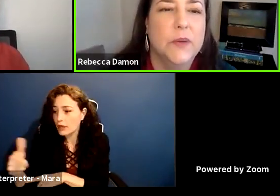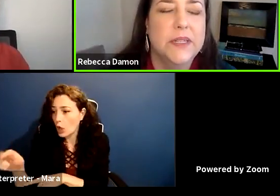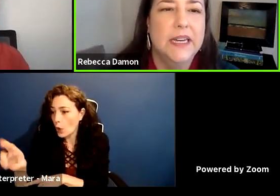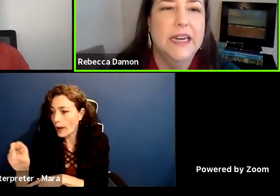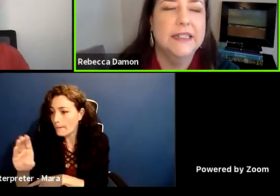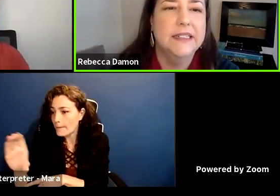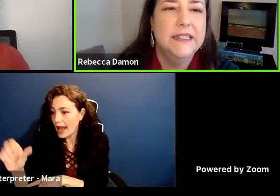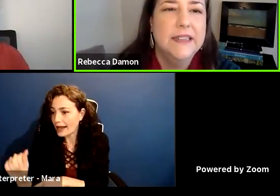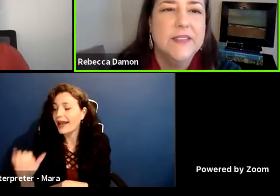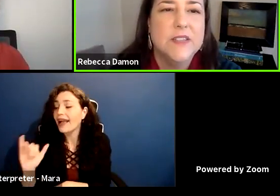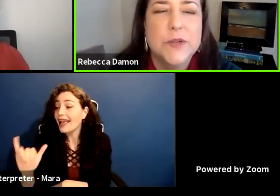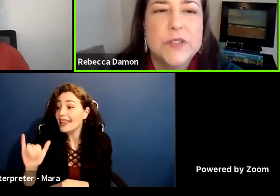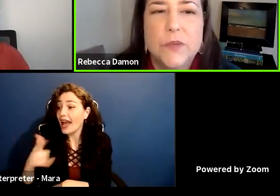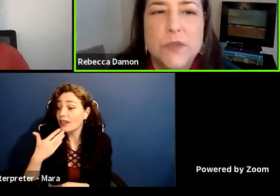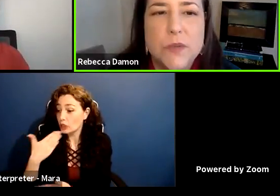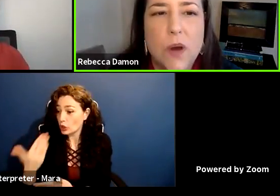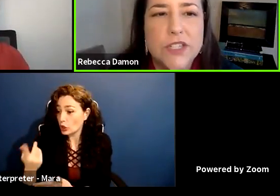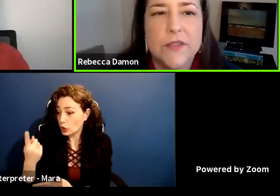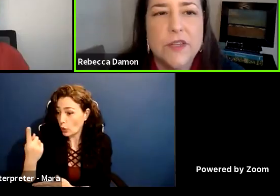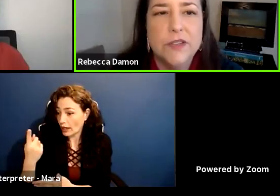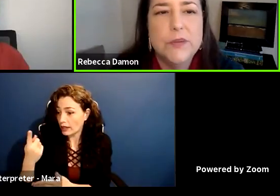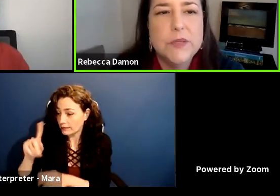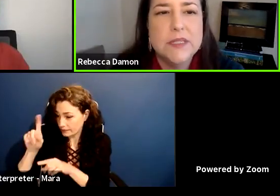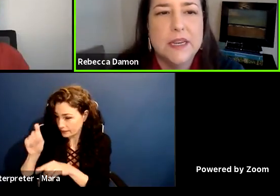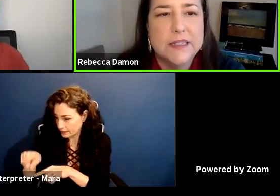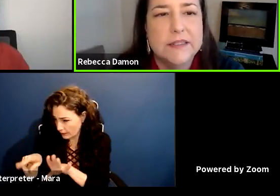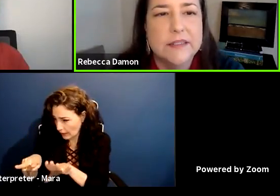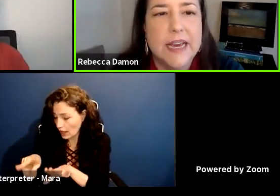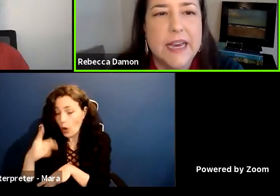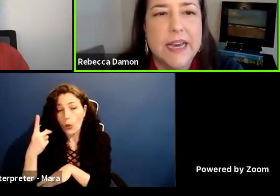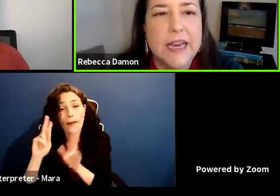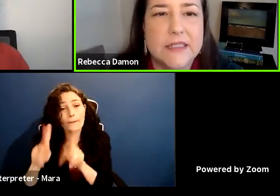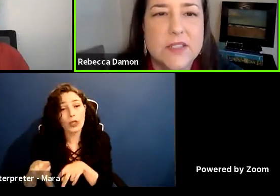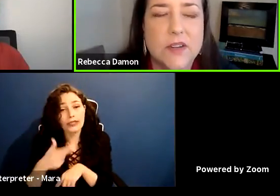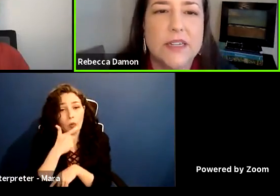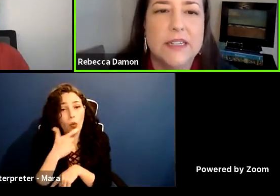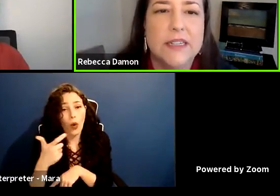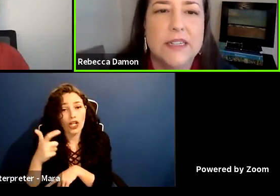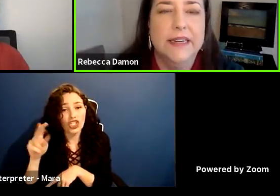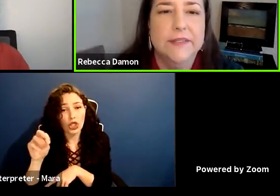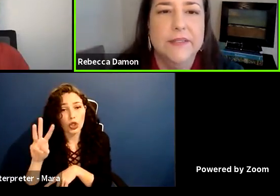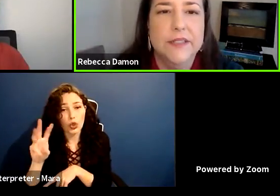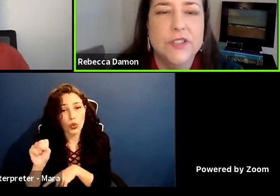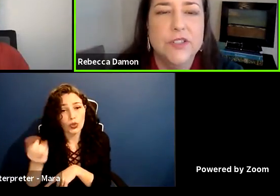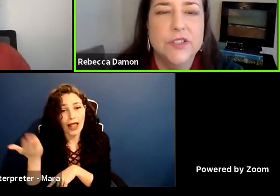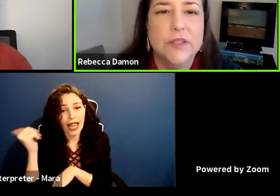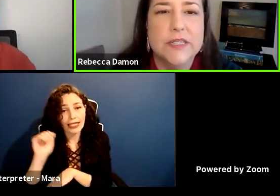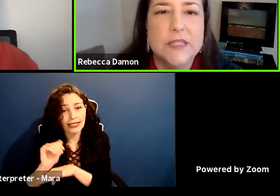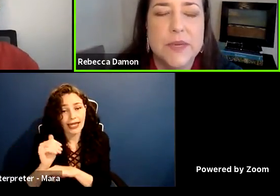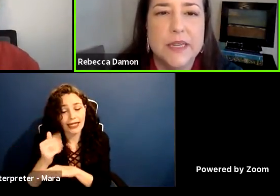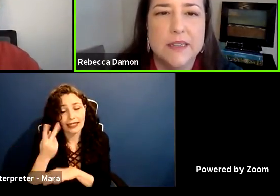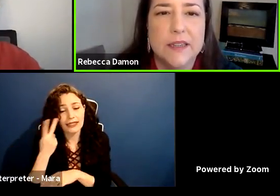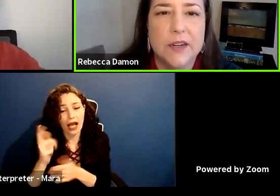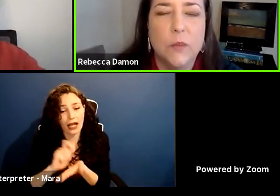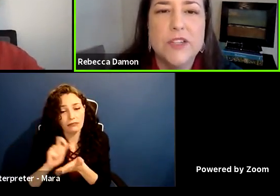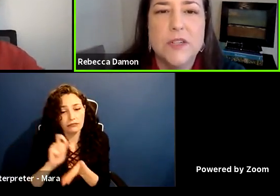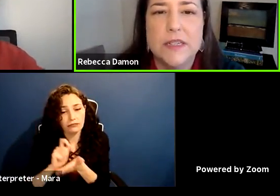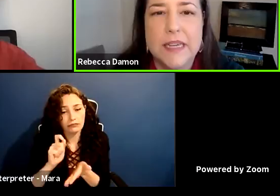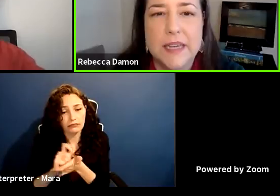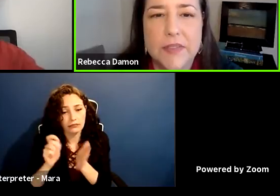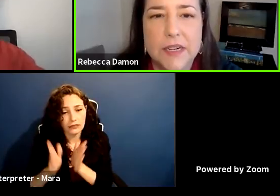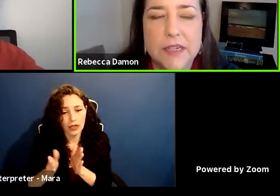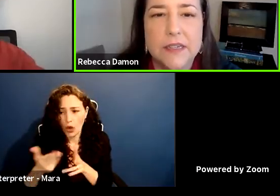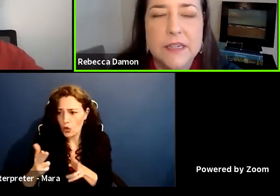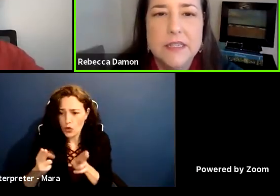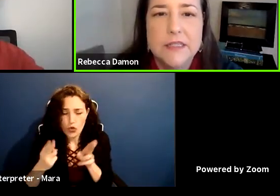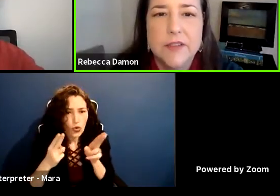good one. This person was watching the news last night and saw a journalist being, rushing